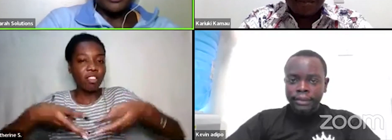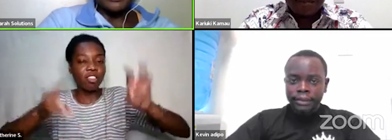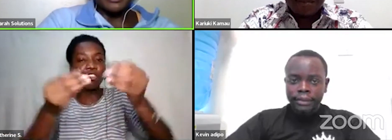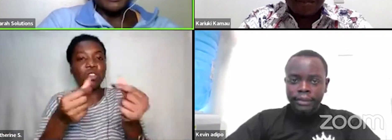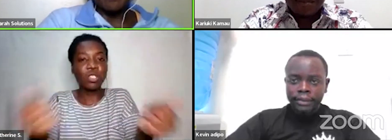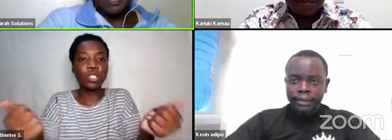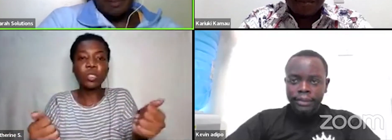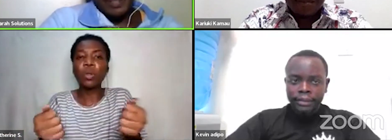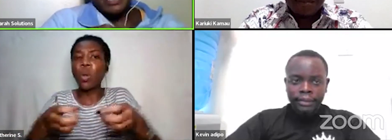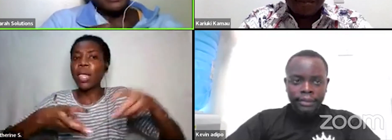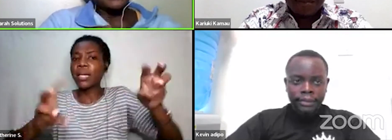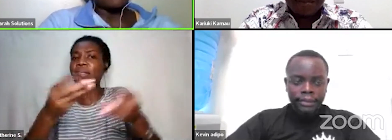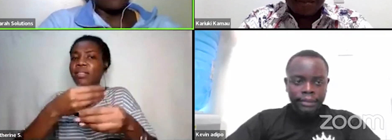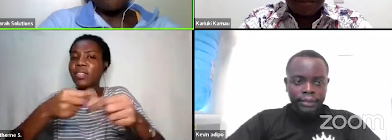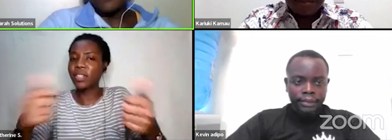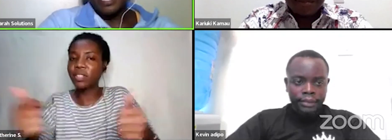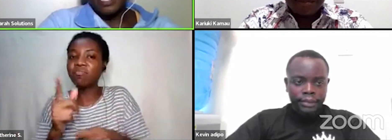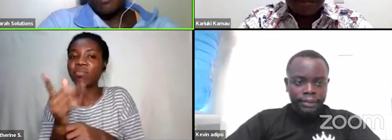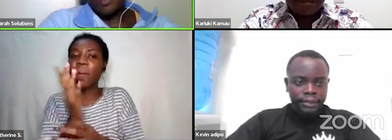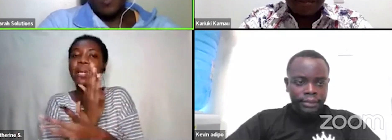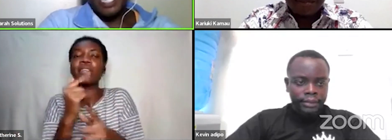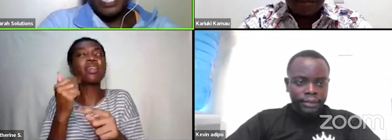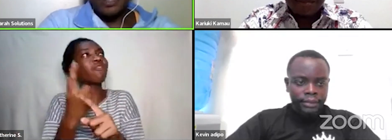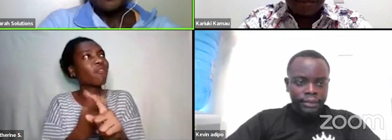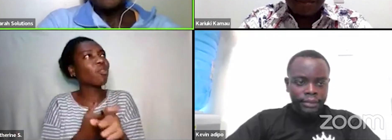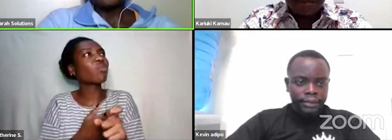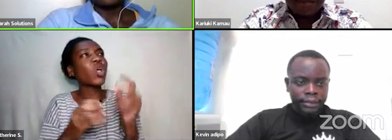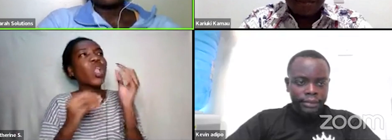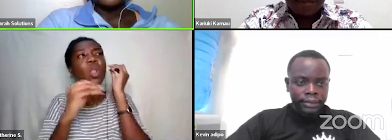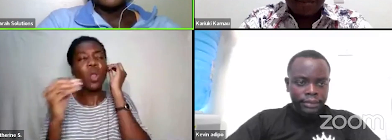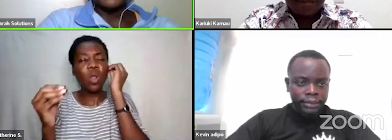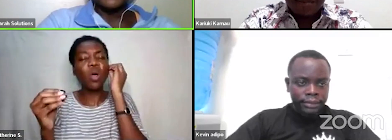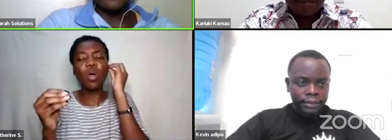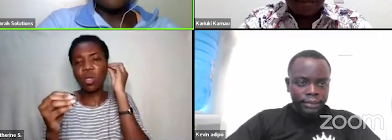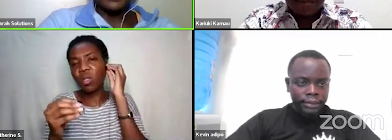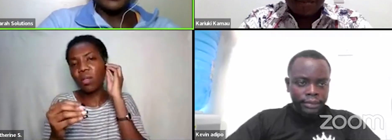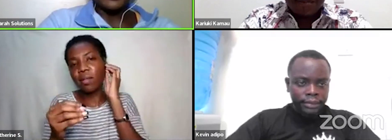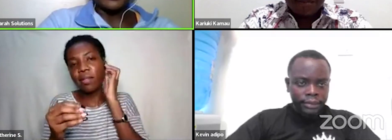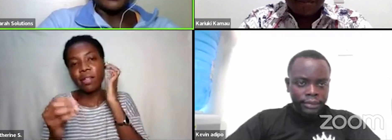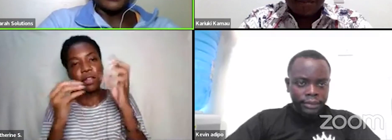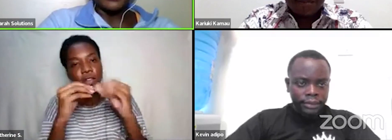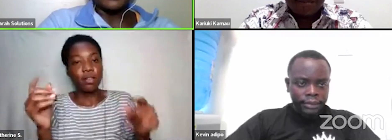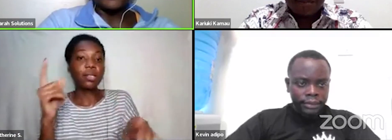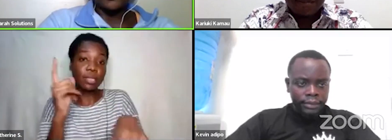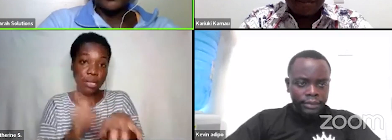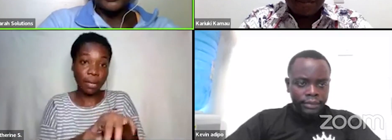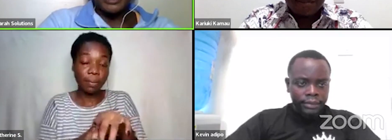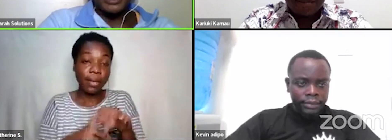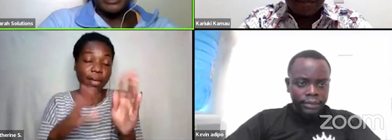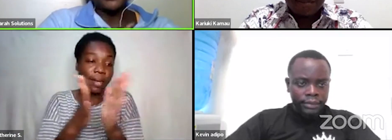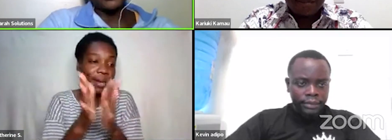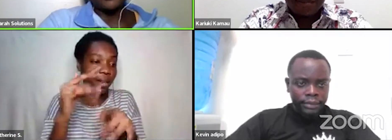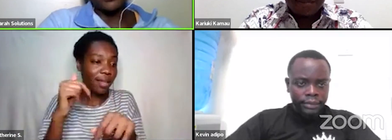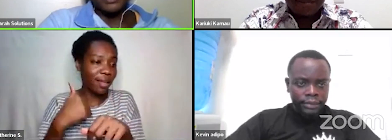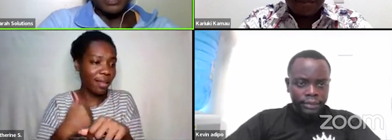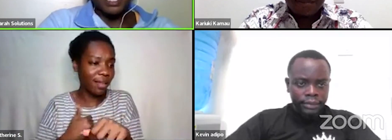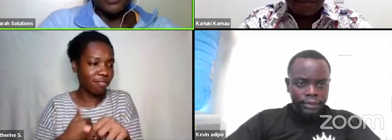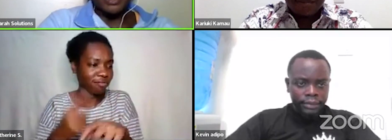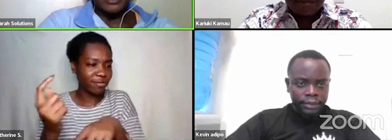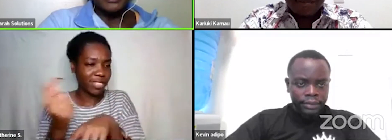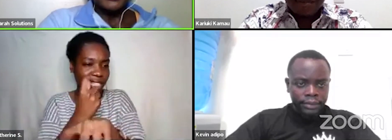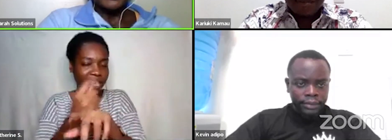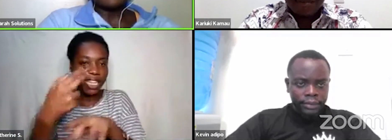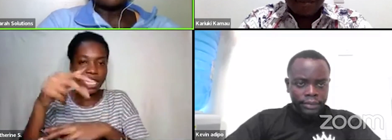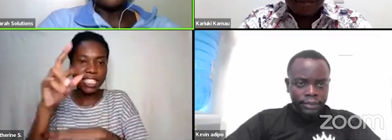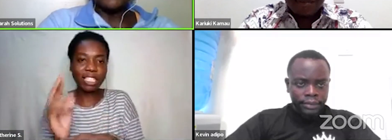Service Solutions have been our partners for a while now. They have they do training, their HR consulting